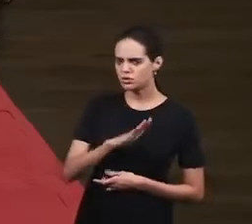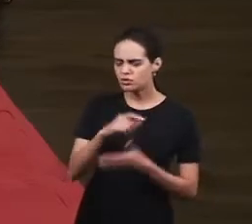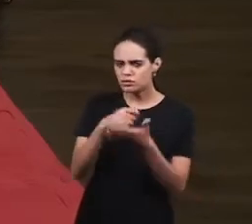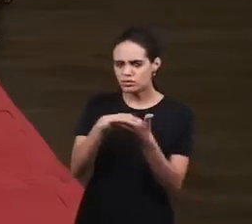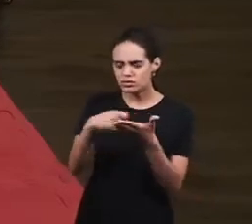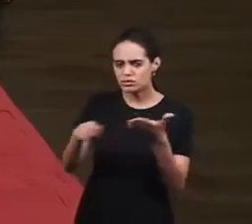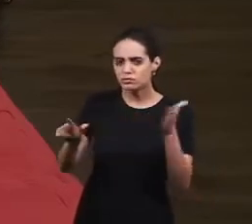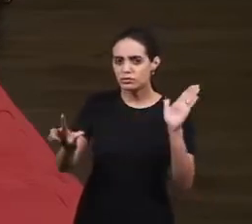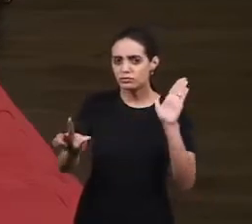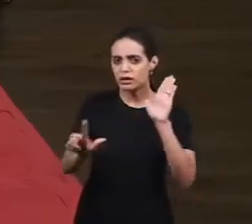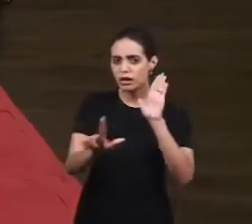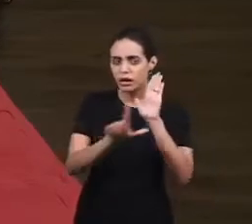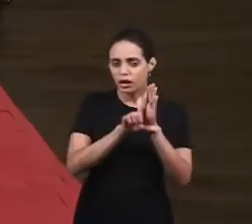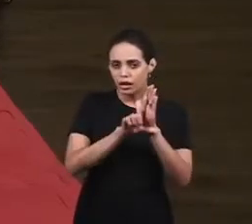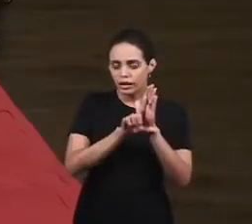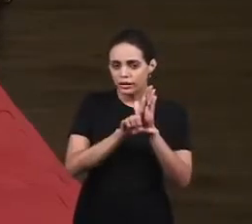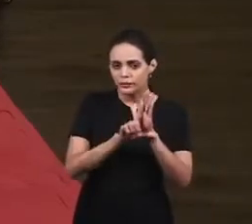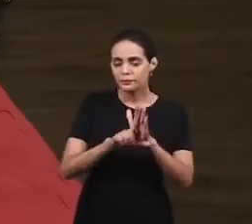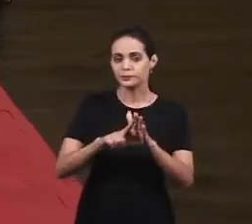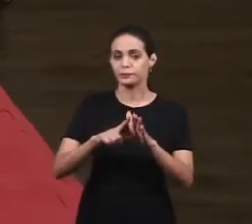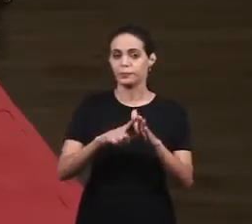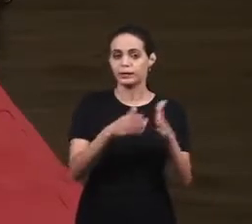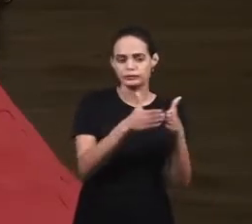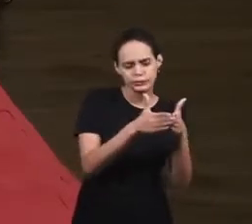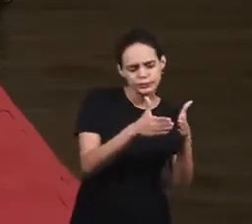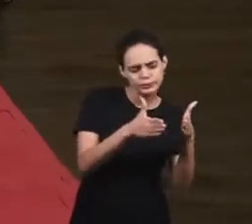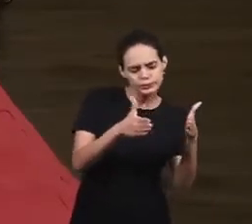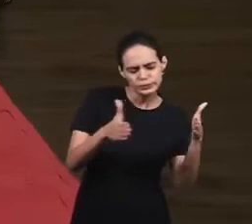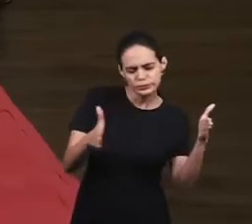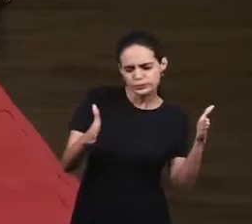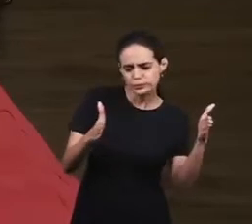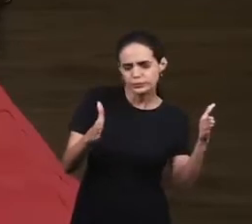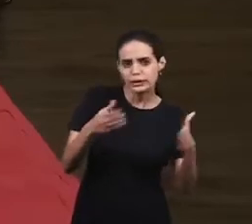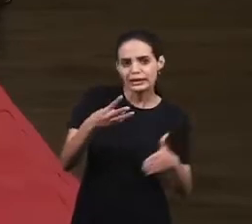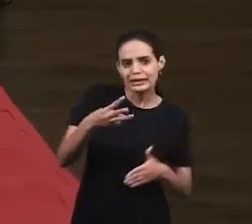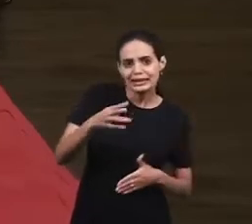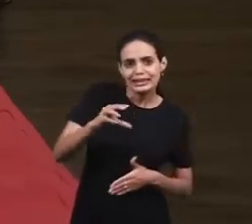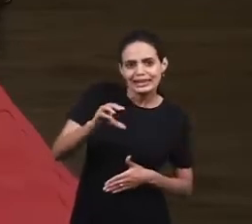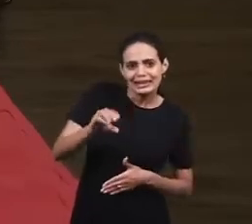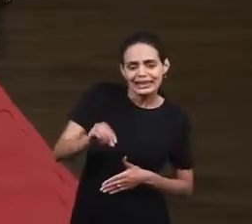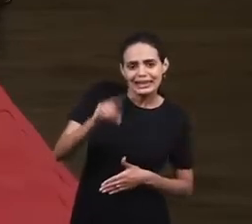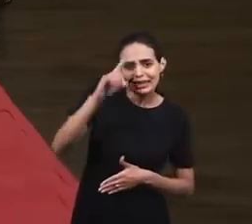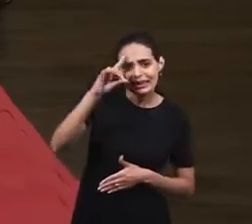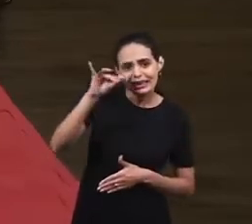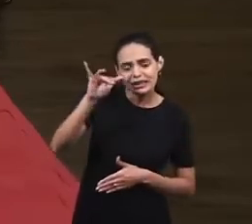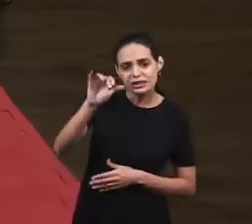They wrote a law. They made a law so that in 30 days,